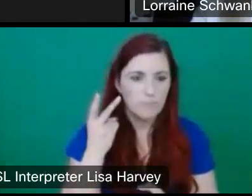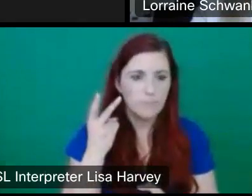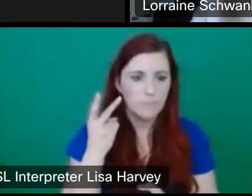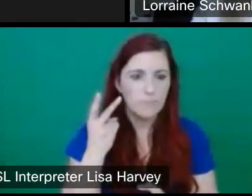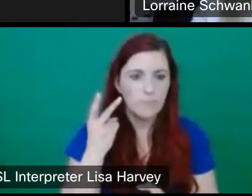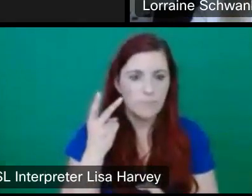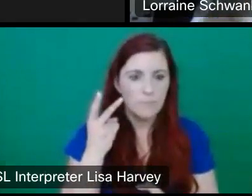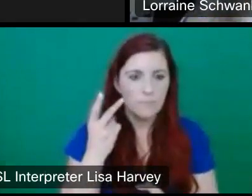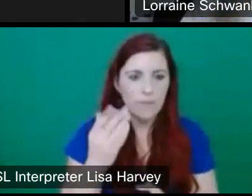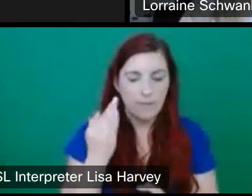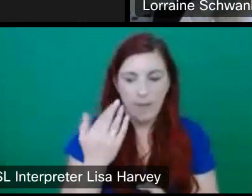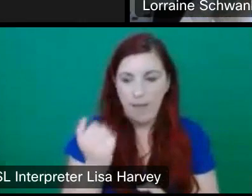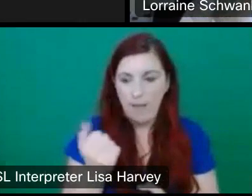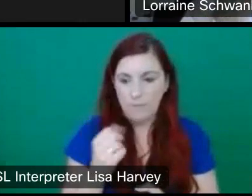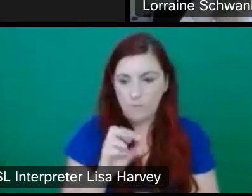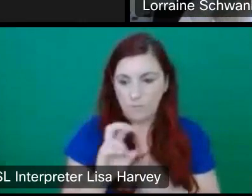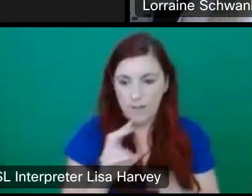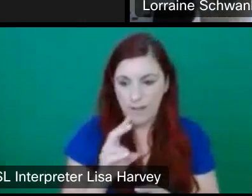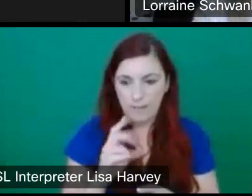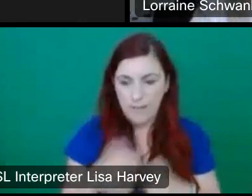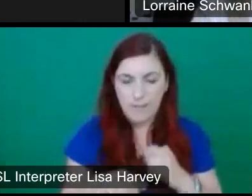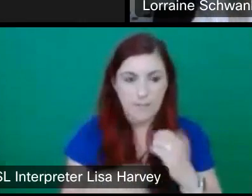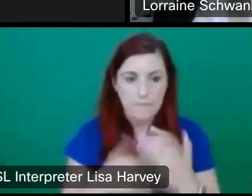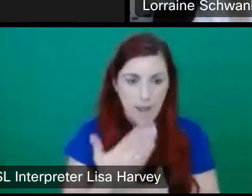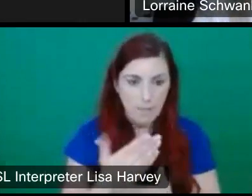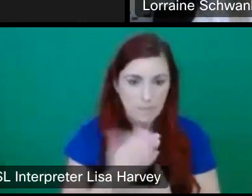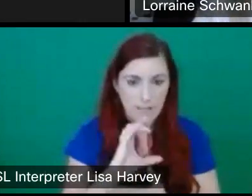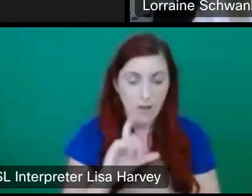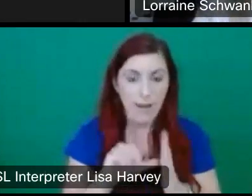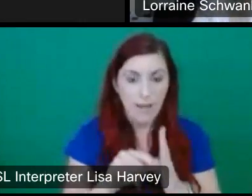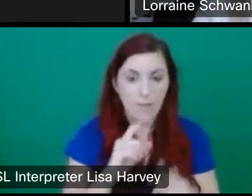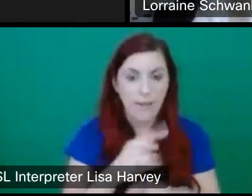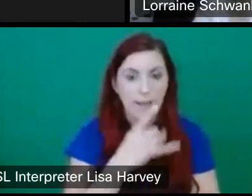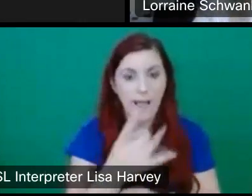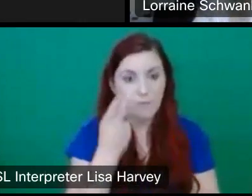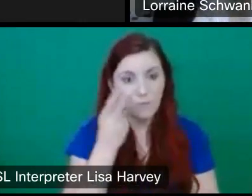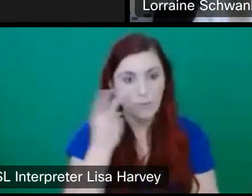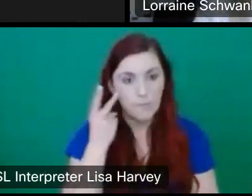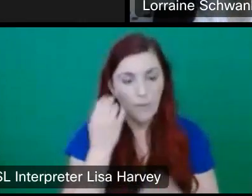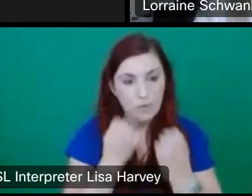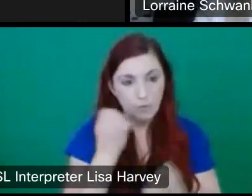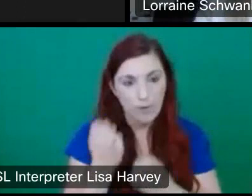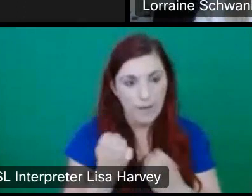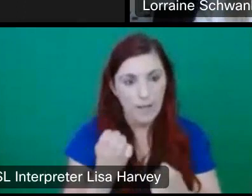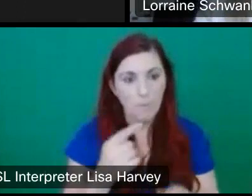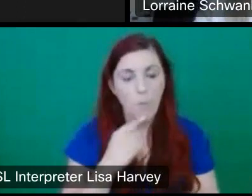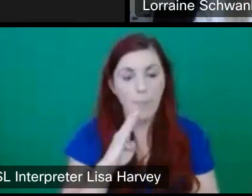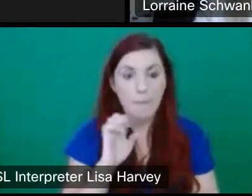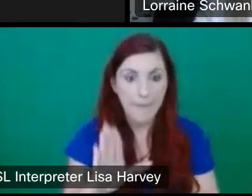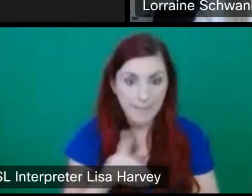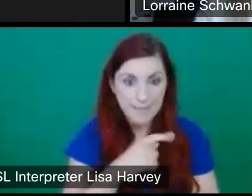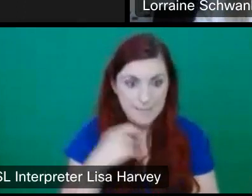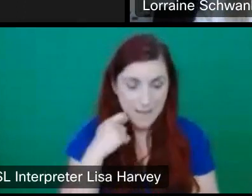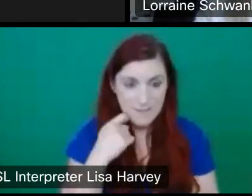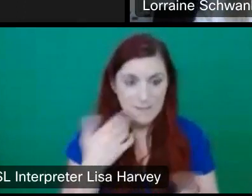subsequently develops a cancer, they can request a review of the screening. What our bill says, what our Act says,